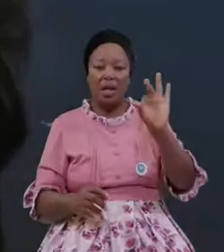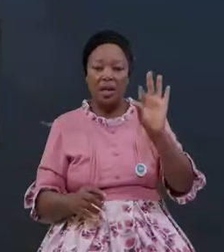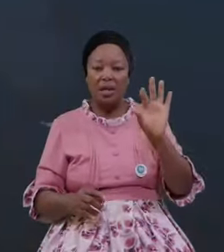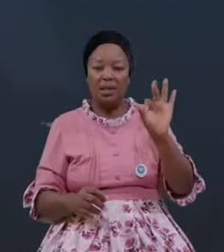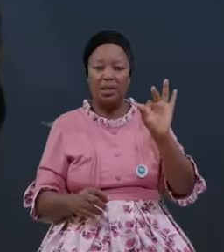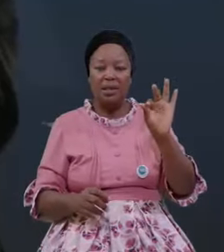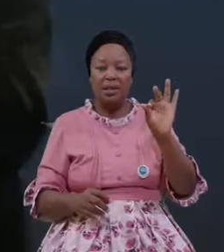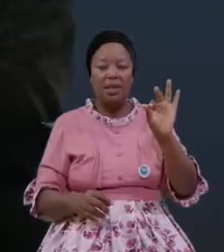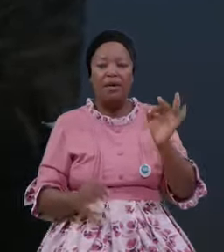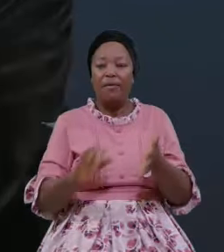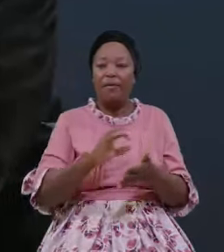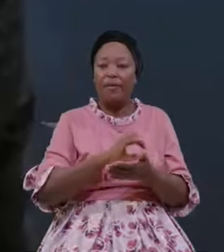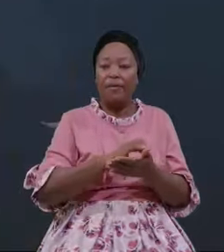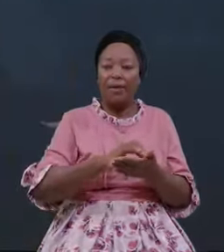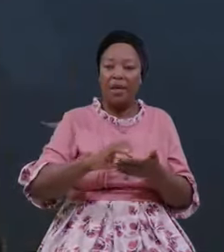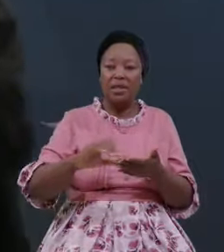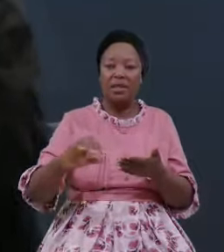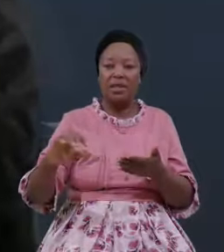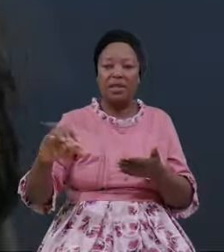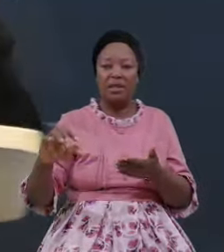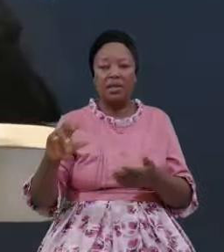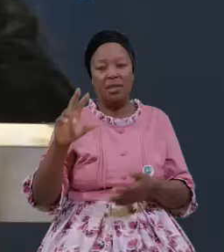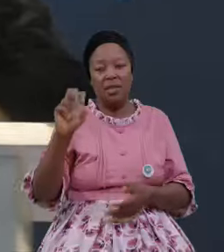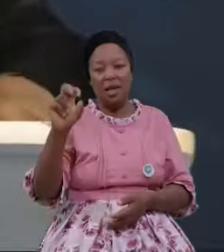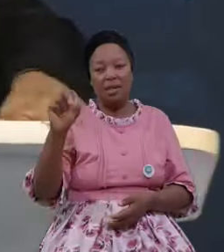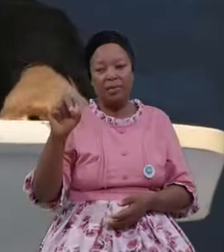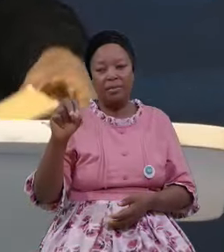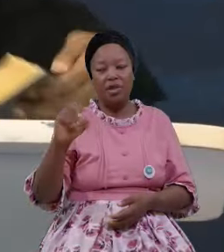reading there from verse 30. John